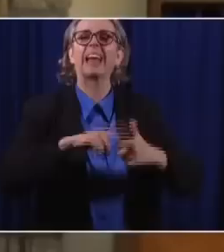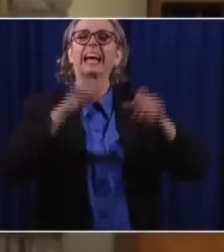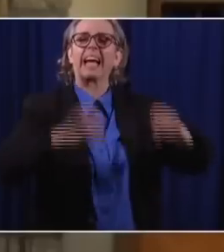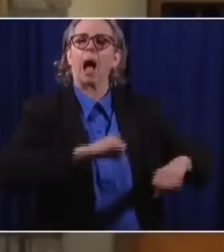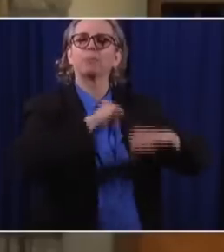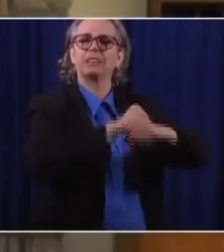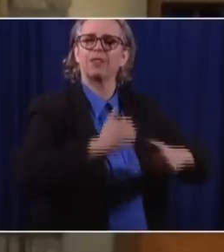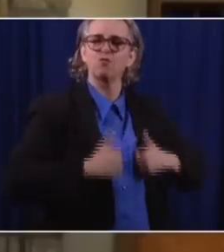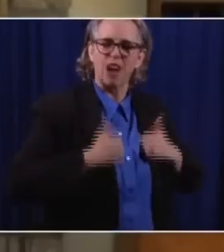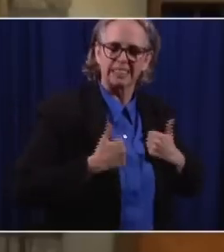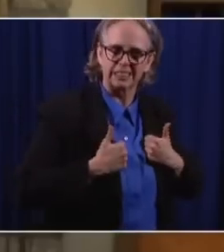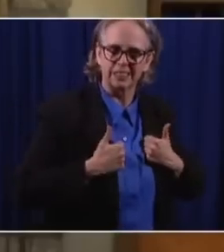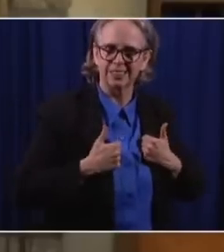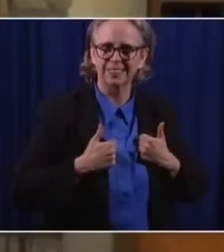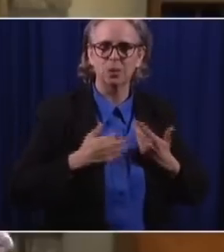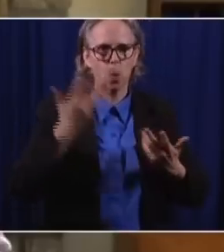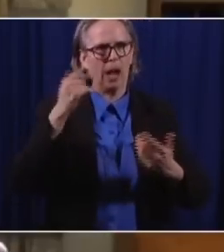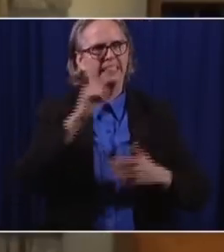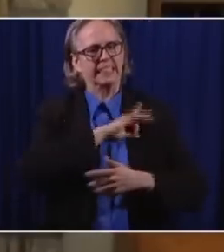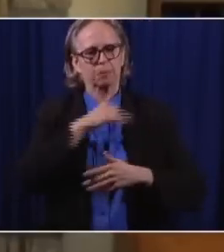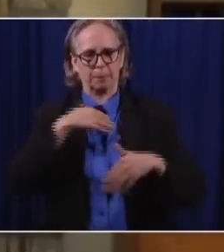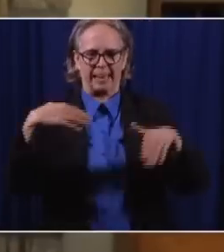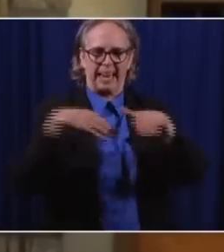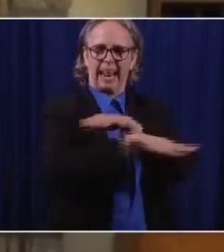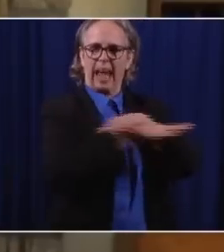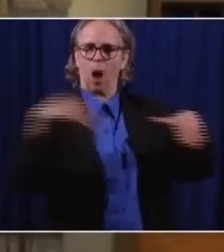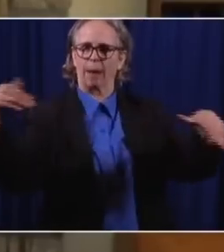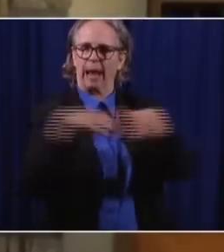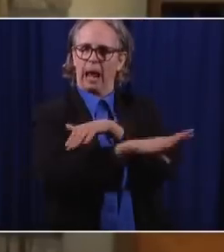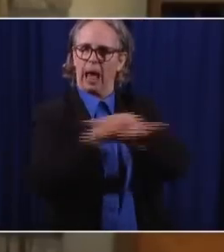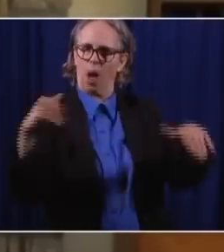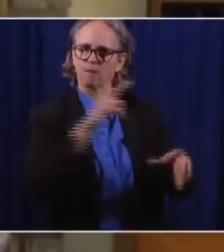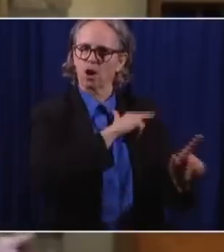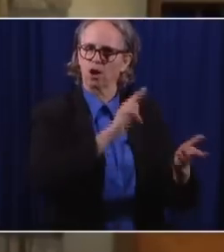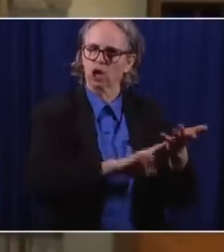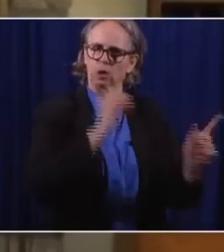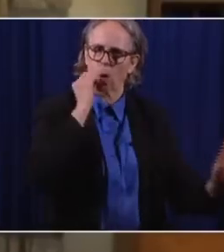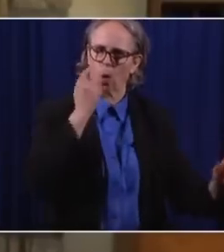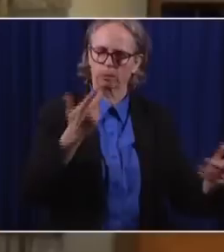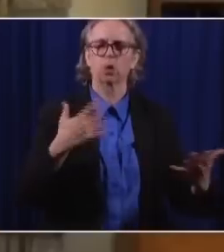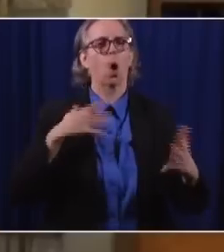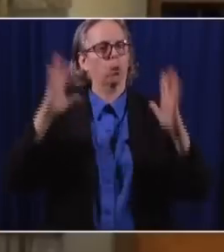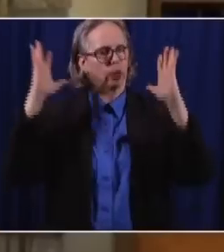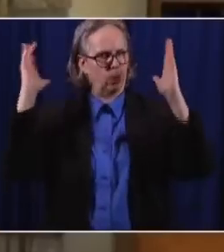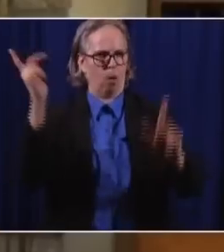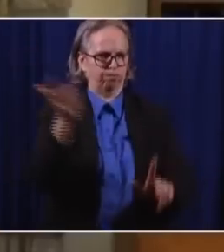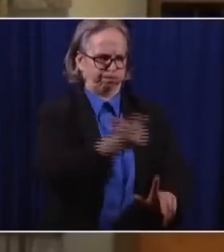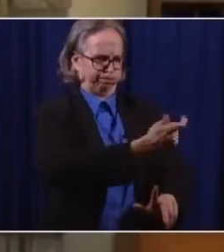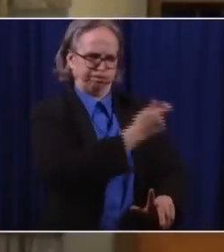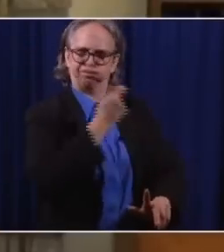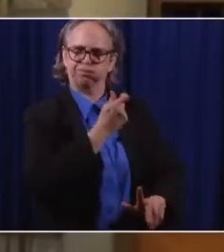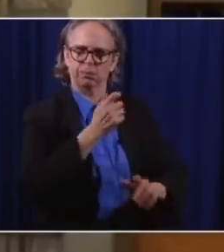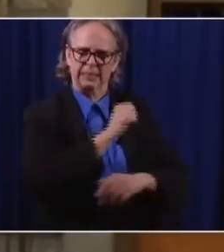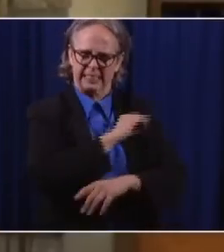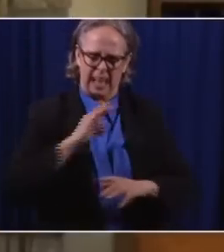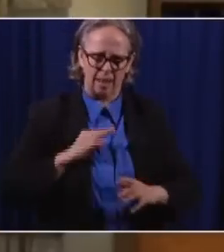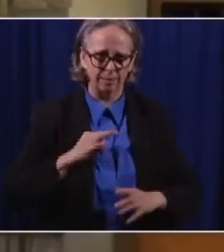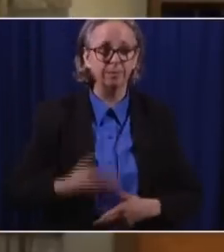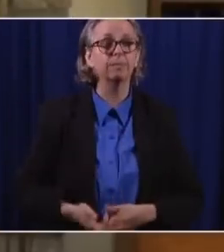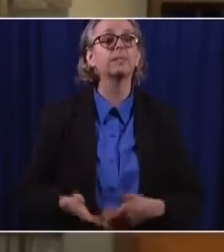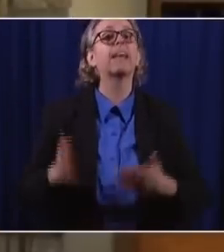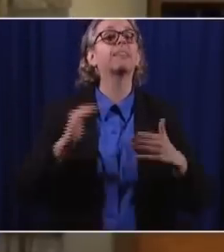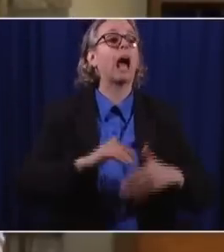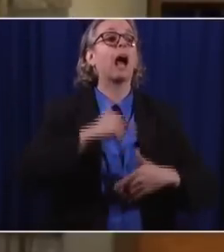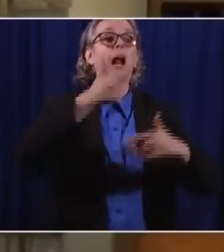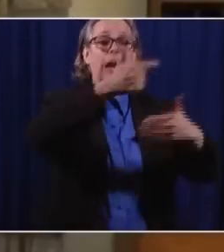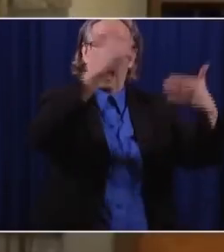with the staff members, then we go in and do those. Once we get more, then we go in and do the people who are in the nursing homes